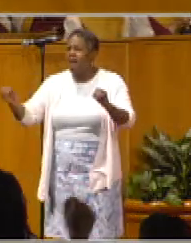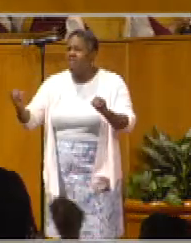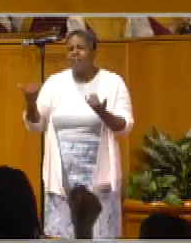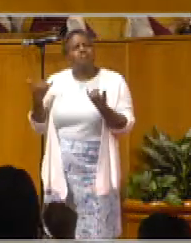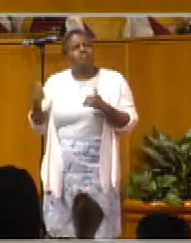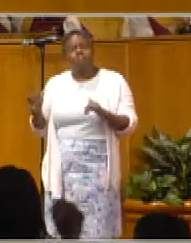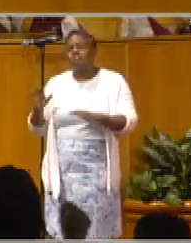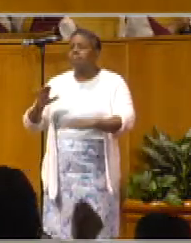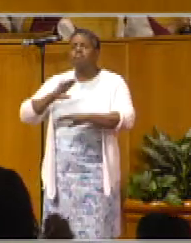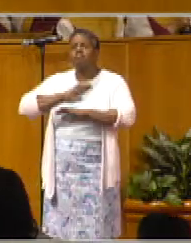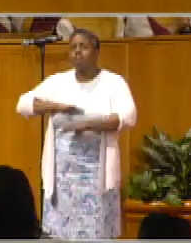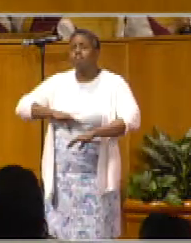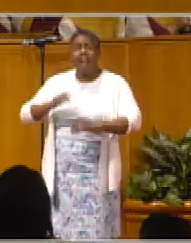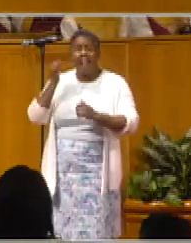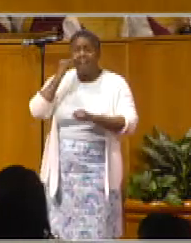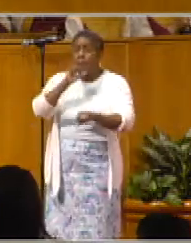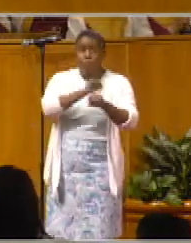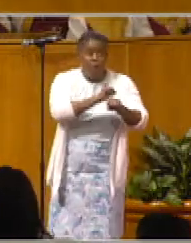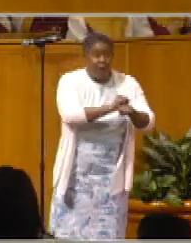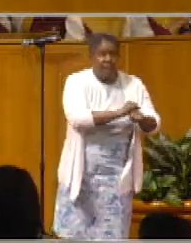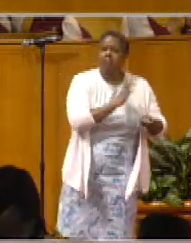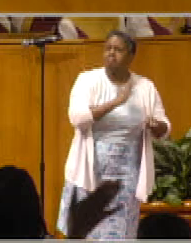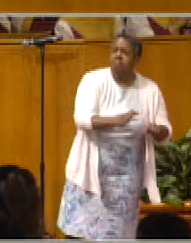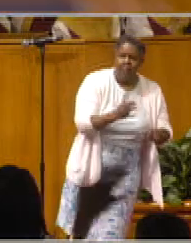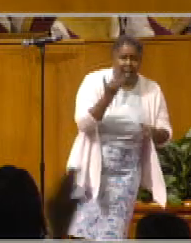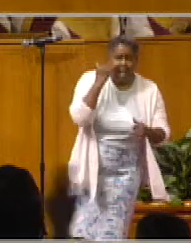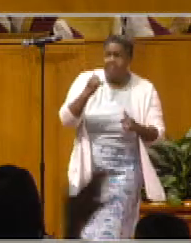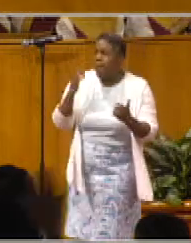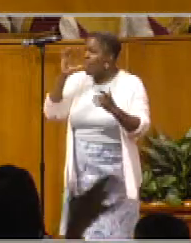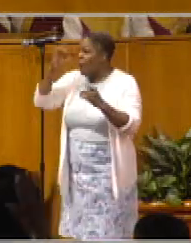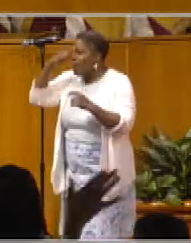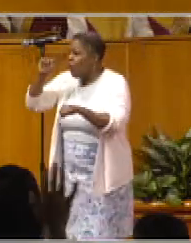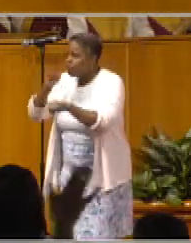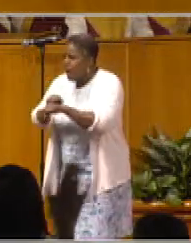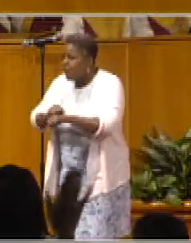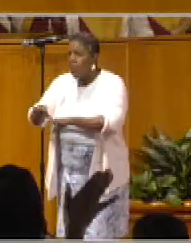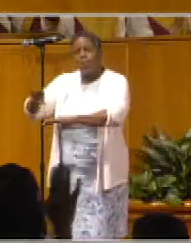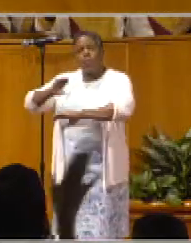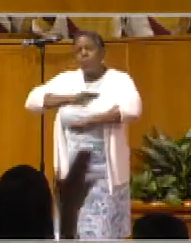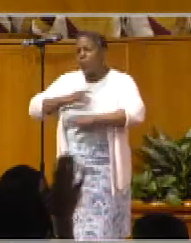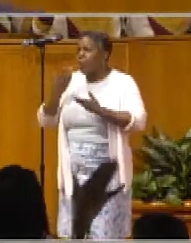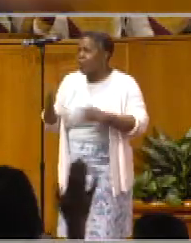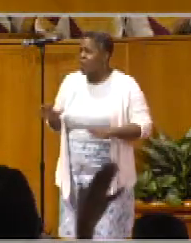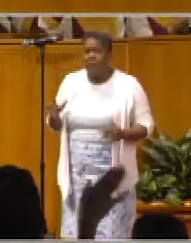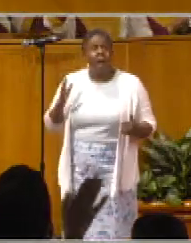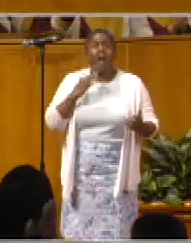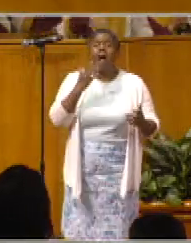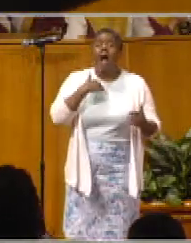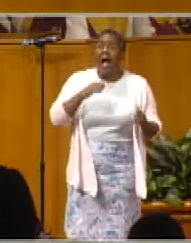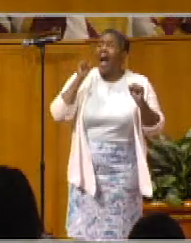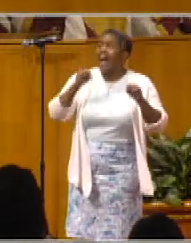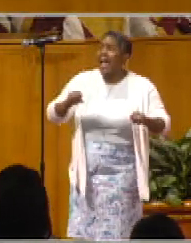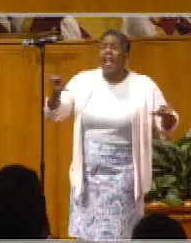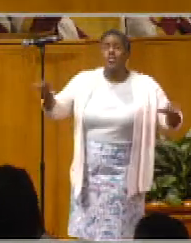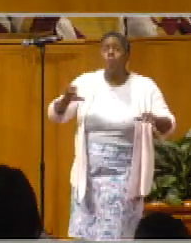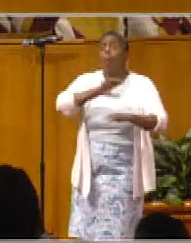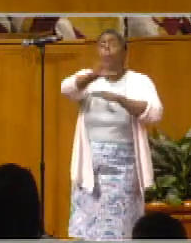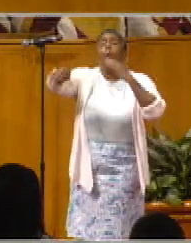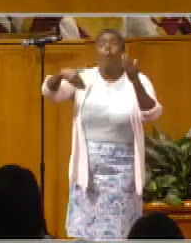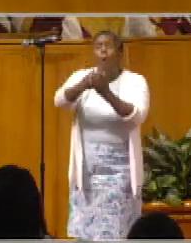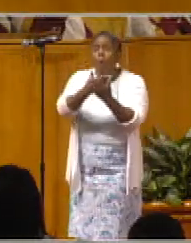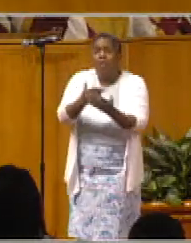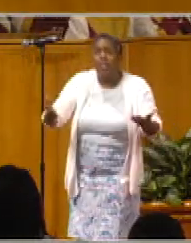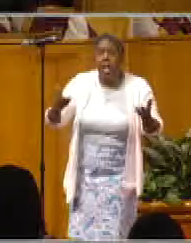content. If I'm employed, I'm content. If I'm looking for a job, I'm content. Because I can do all